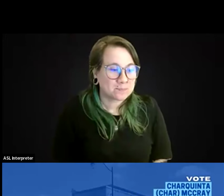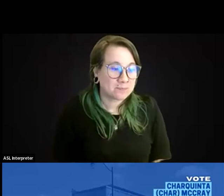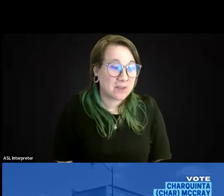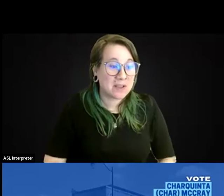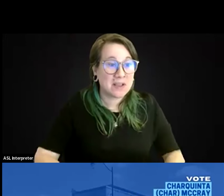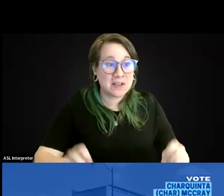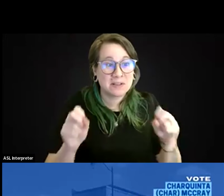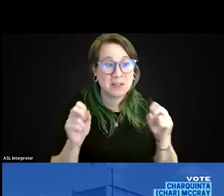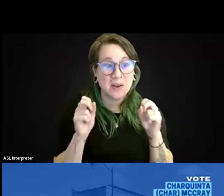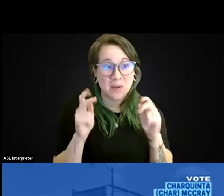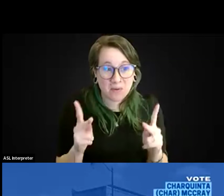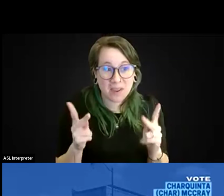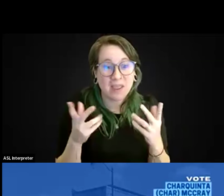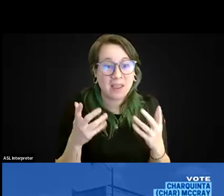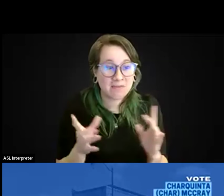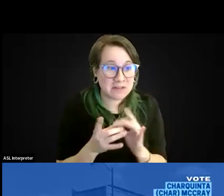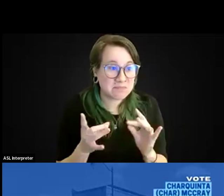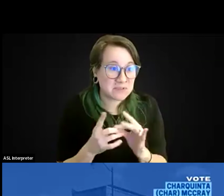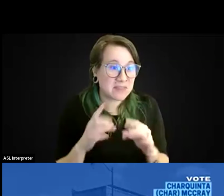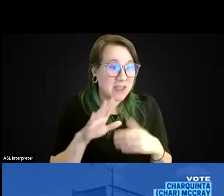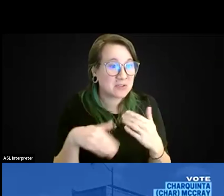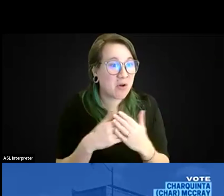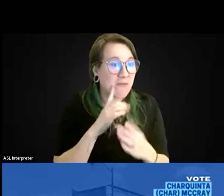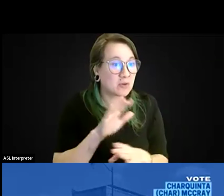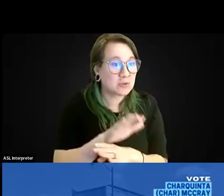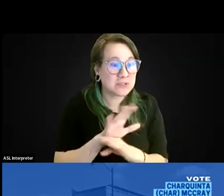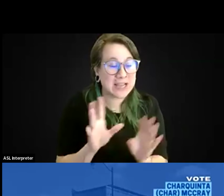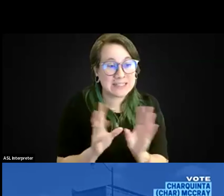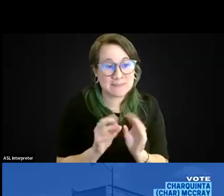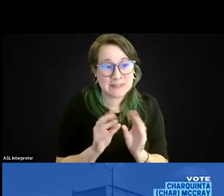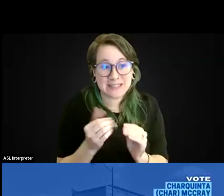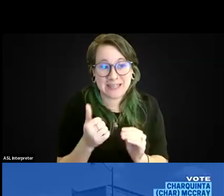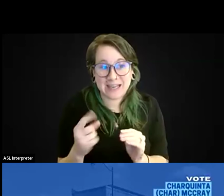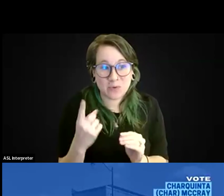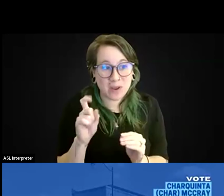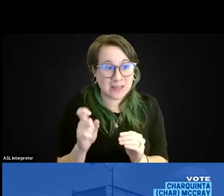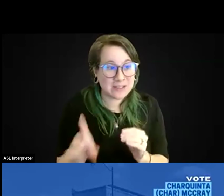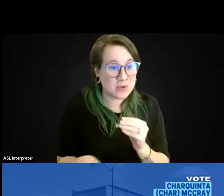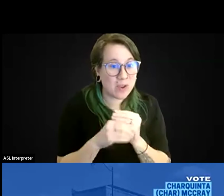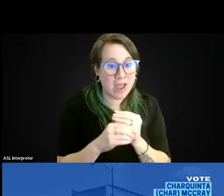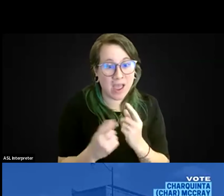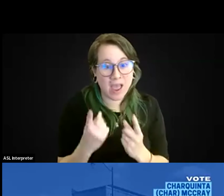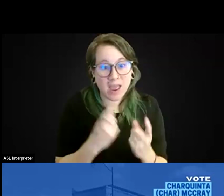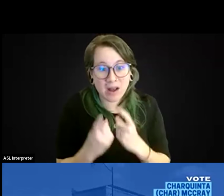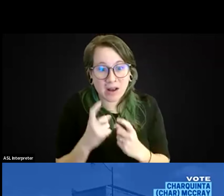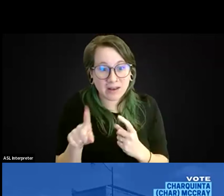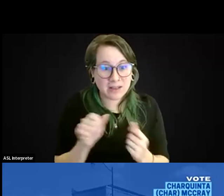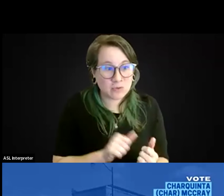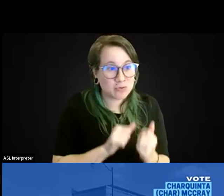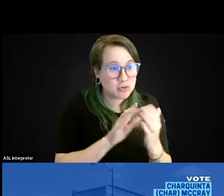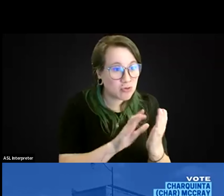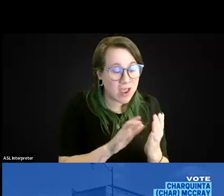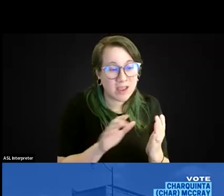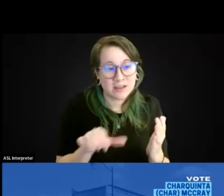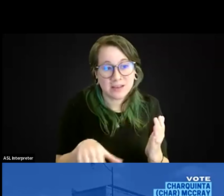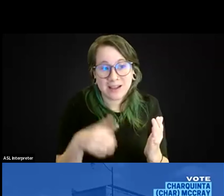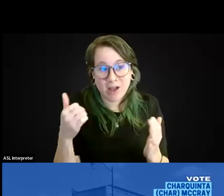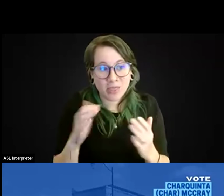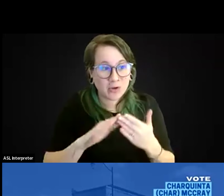Okay, with Oh, that wait a being said, minute. I think that's all for tonight's meeting. Was there anything additional that any commissioners needed to address, or was there any